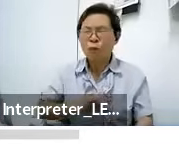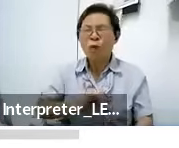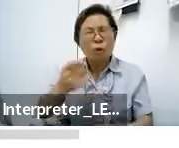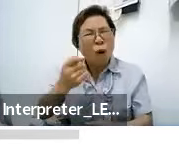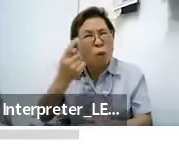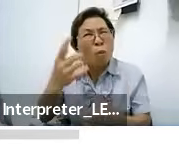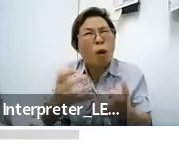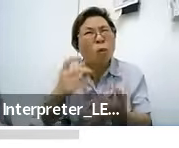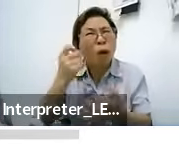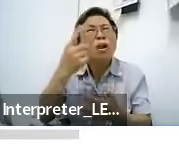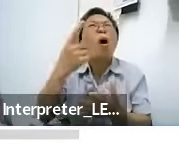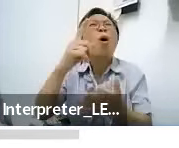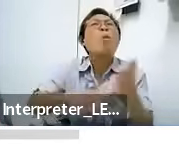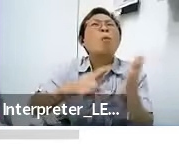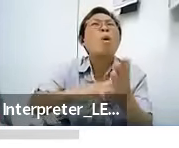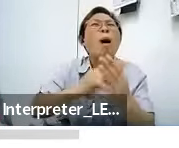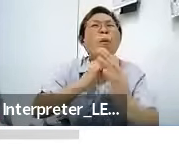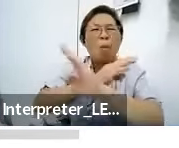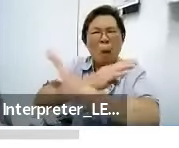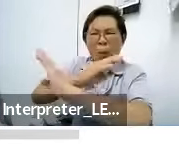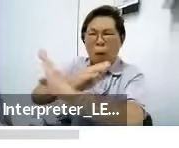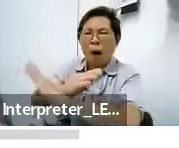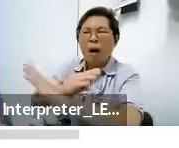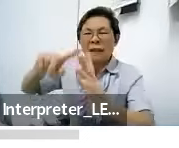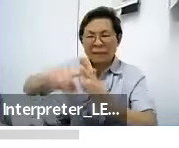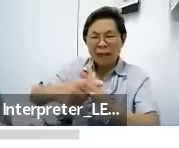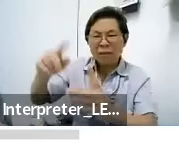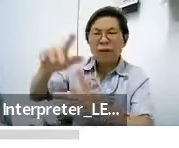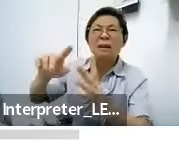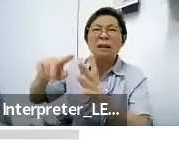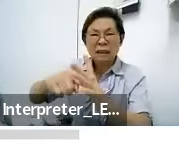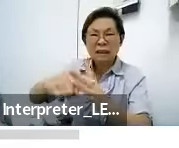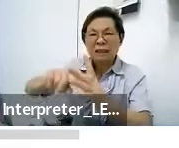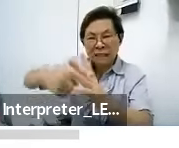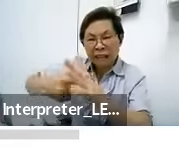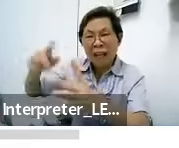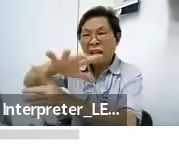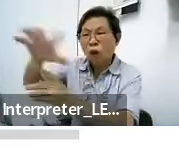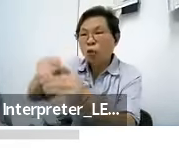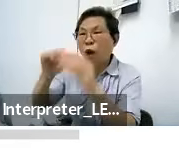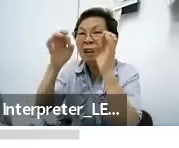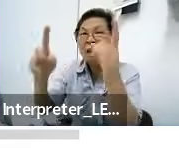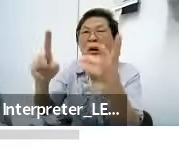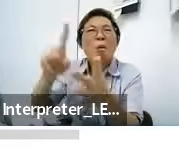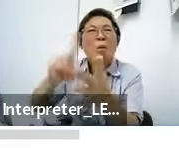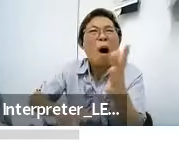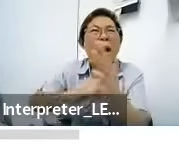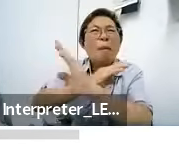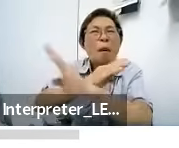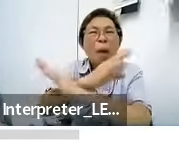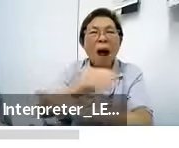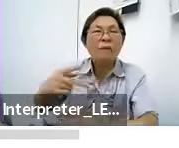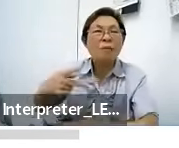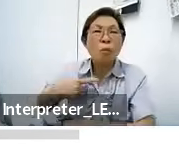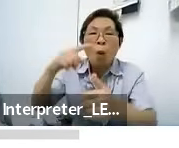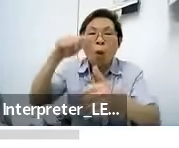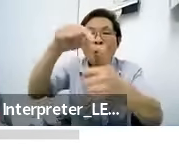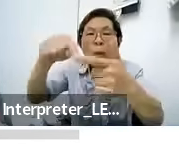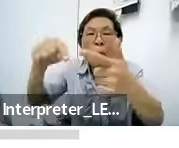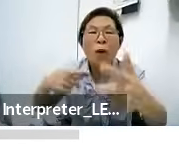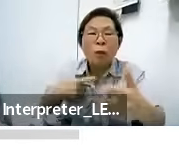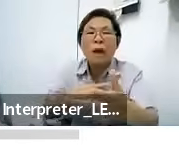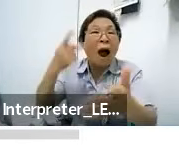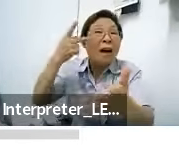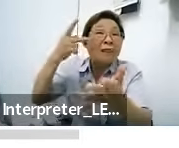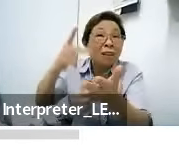barriers in the implementation of inclusive education and what are the things that we could identify in order